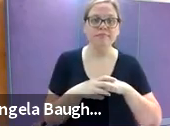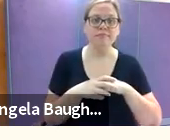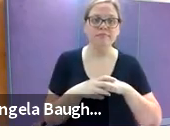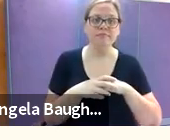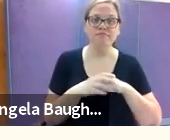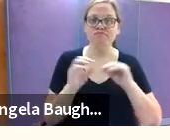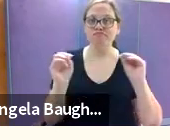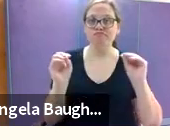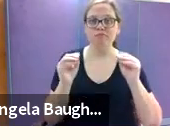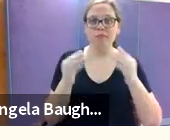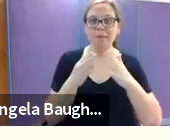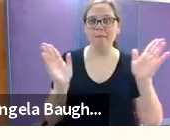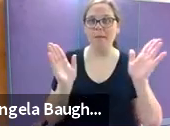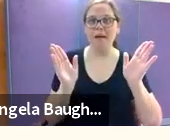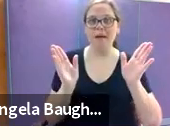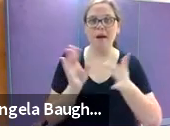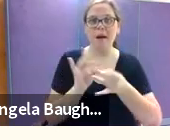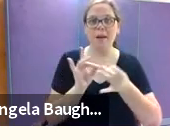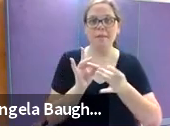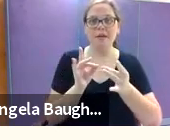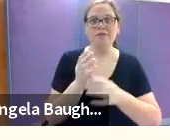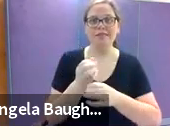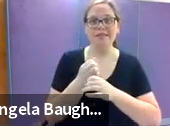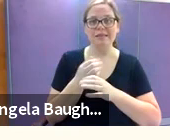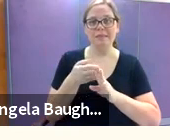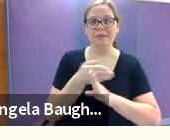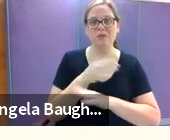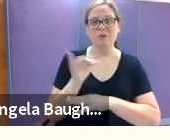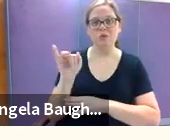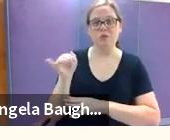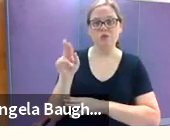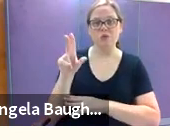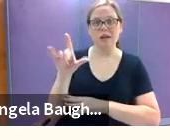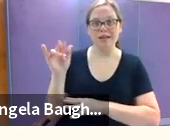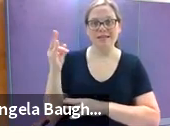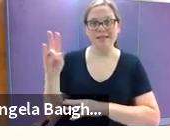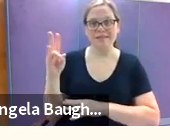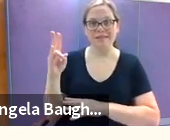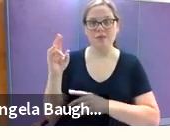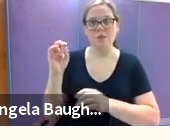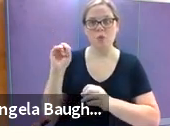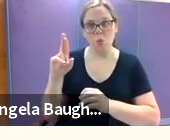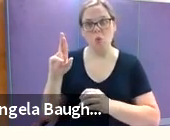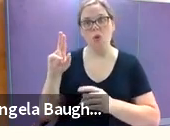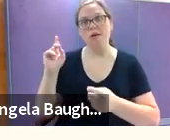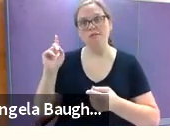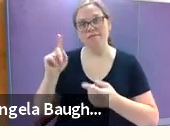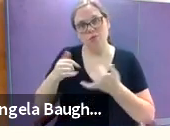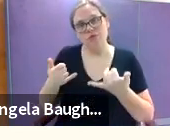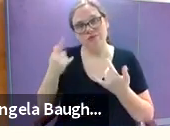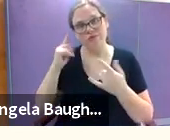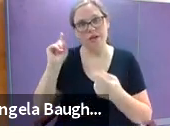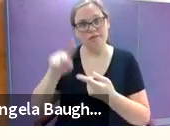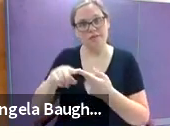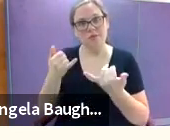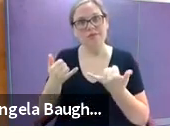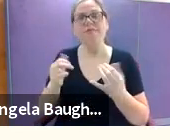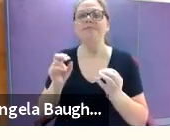There was no public comment received prior to July 17th or to date. All right, thank you.